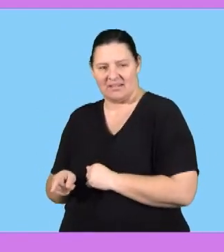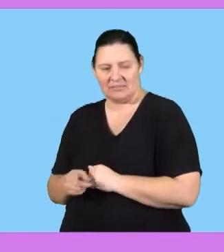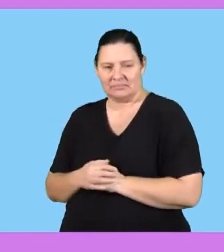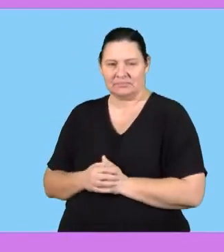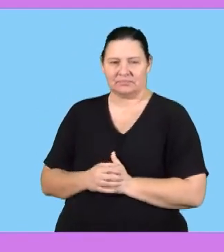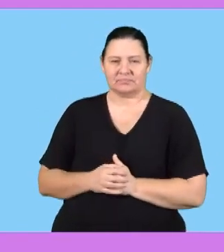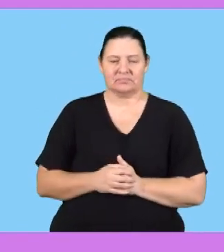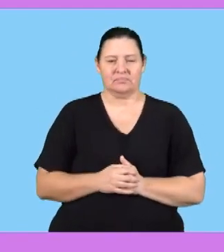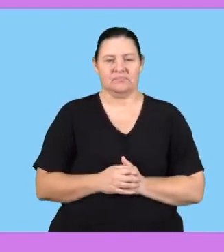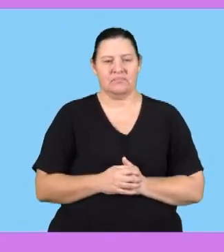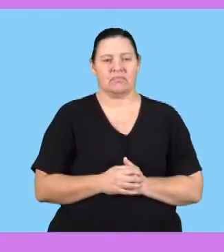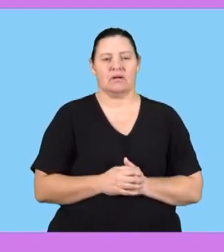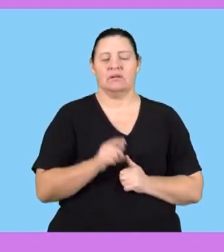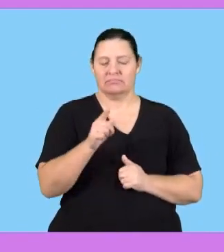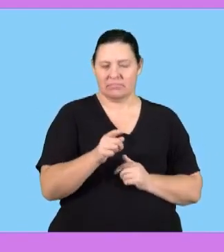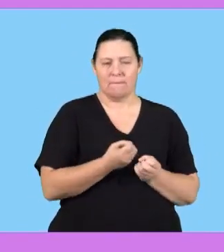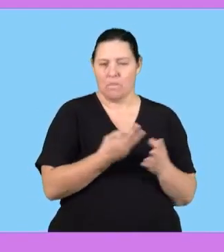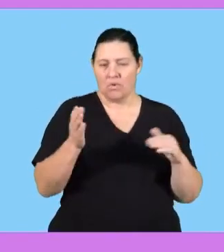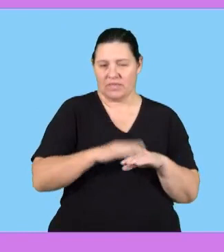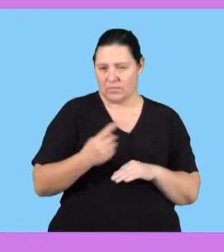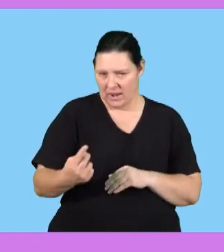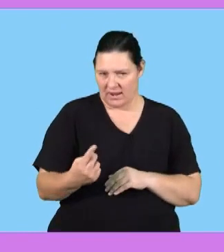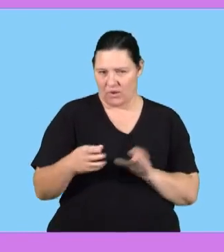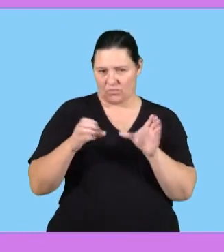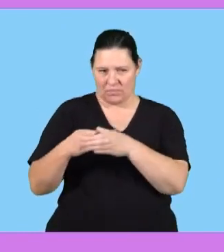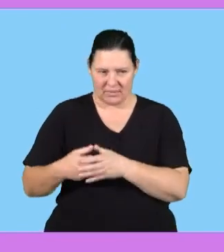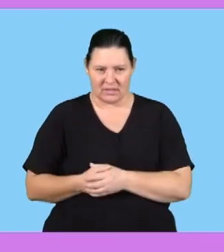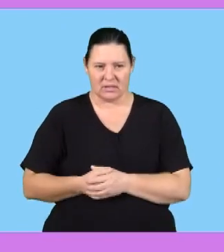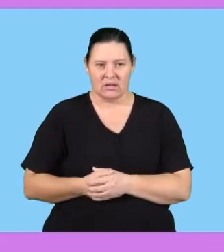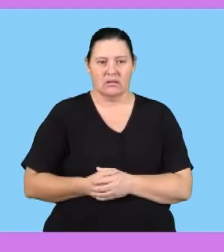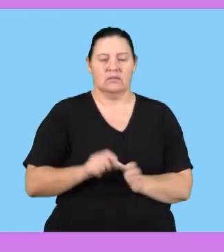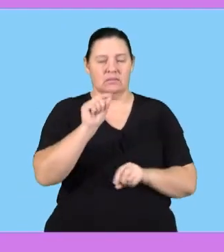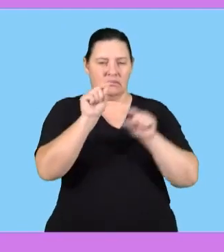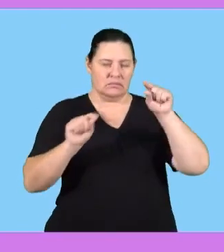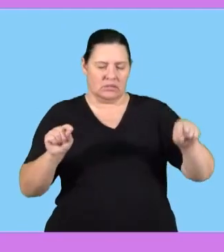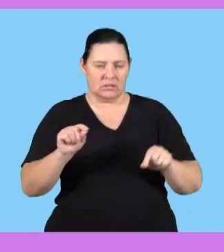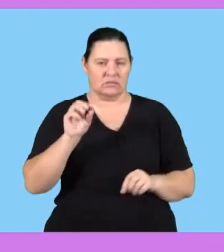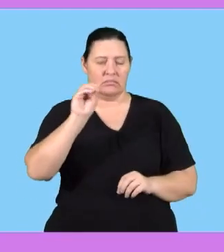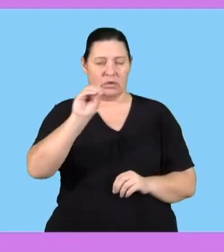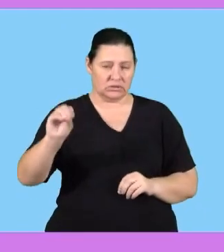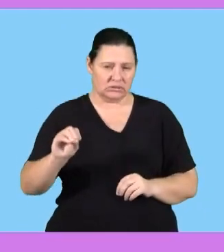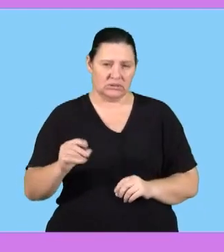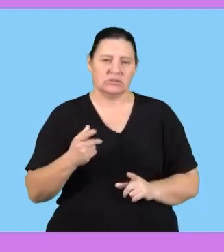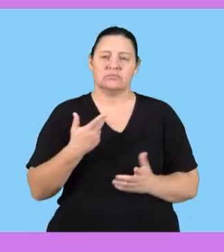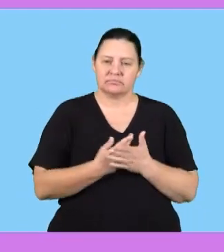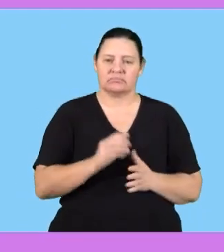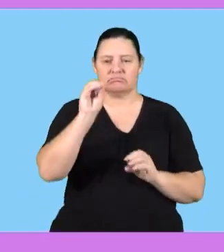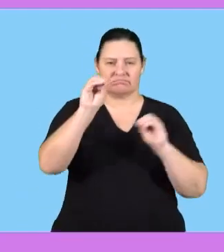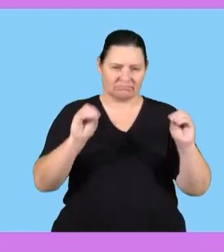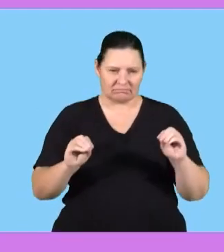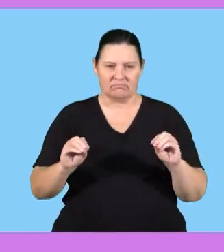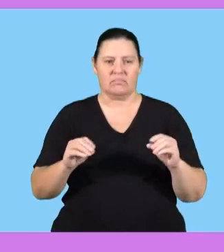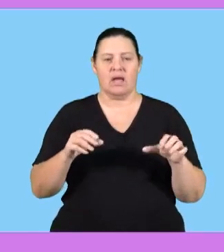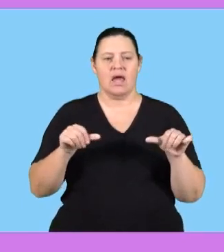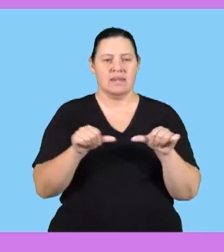line and multiple line graphs. In this case, it's more than one category. Then scatter plot. A scatter plot is made by